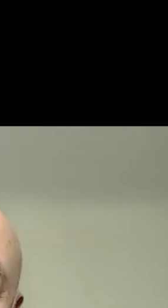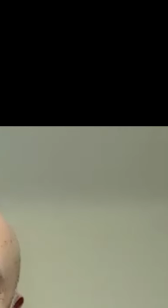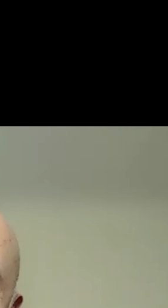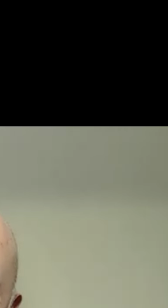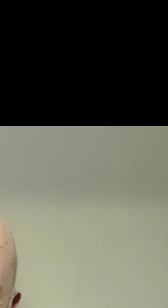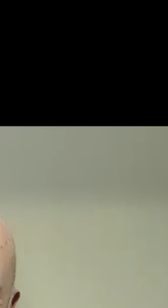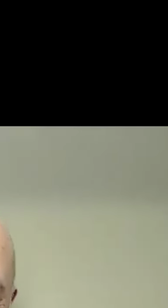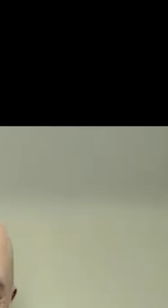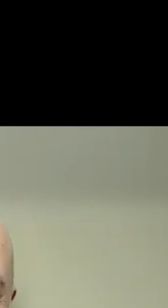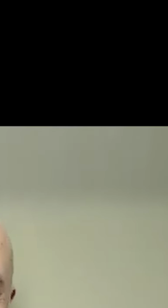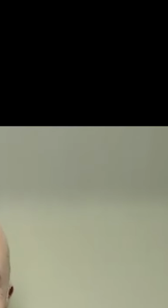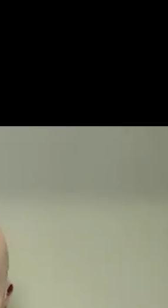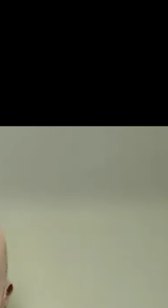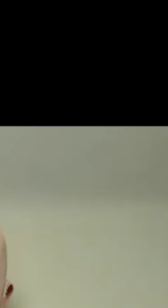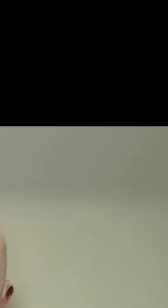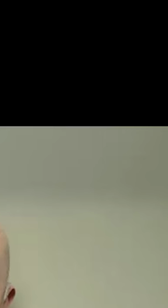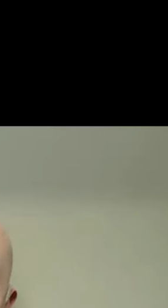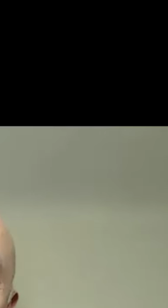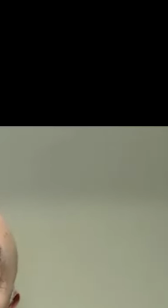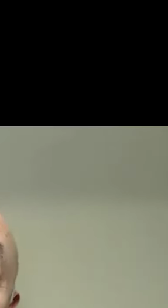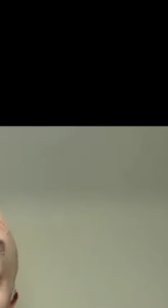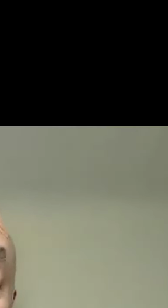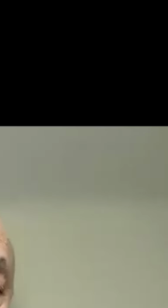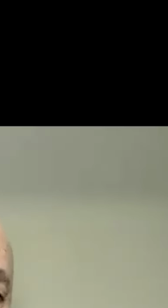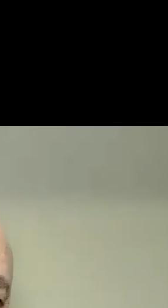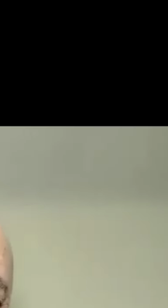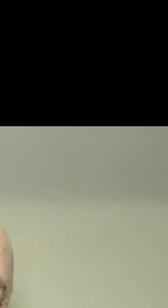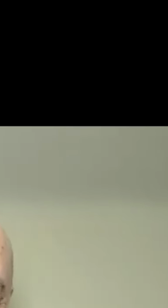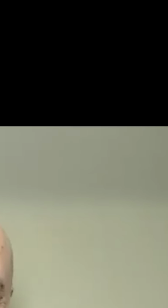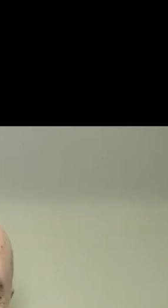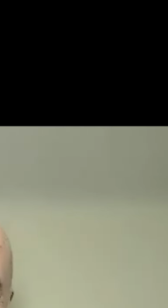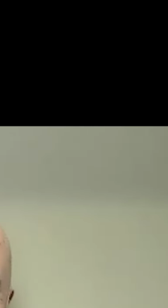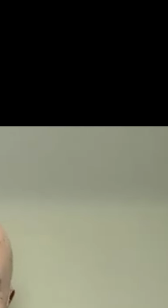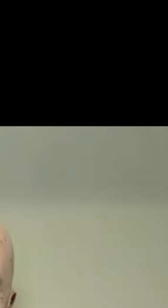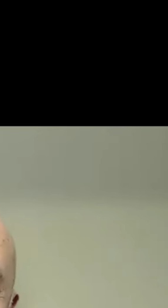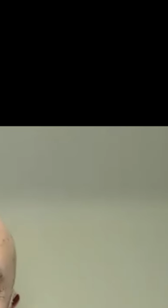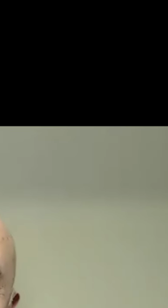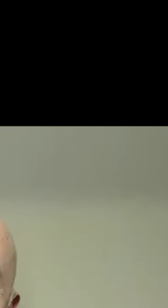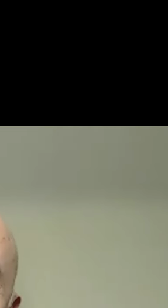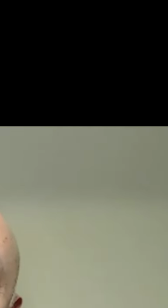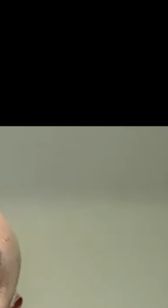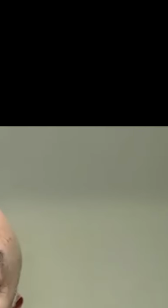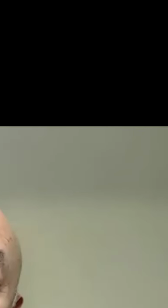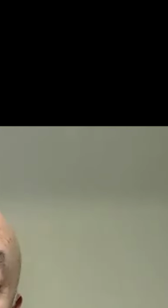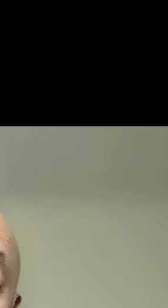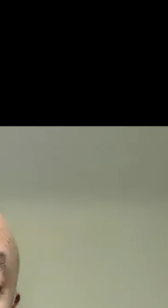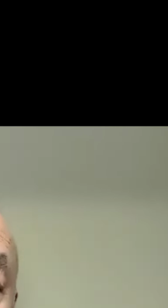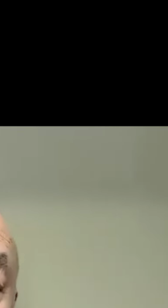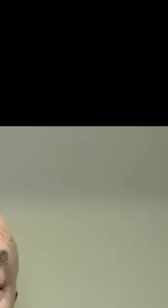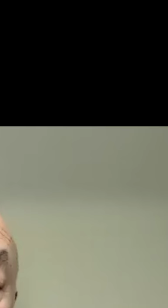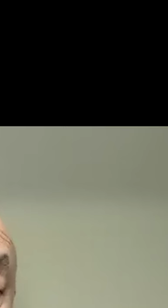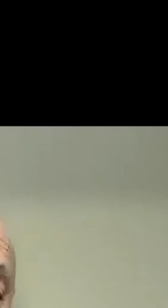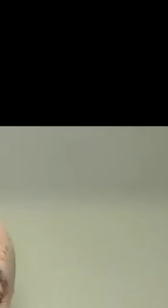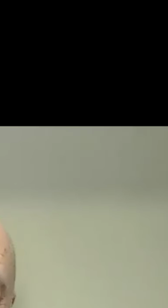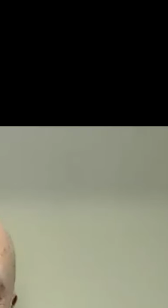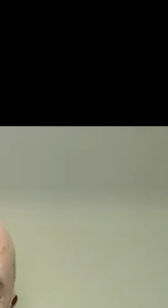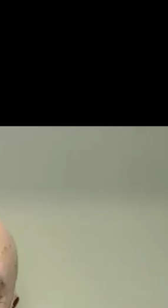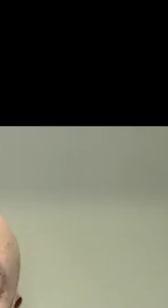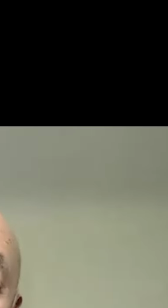have inclusive societies, to have dignified societies, to have persons with disabilities and